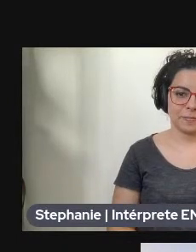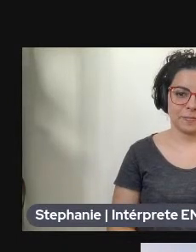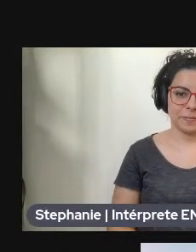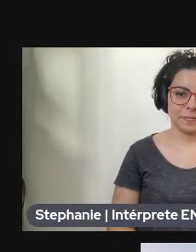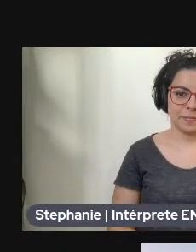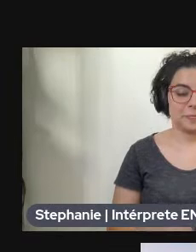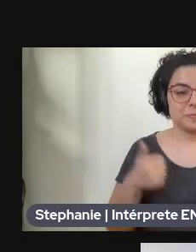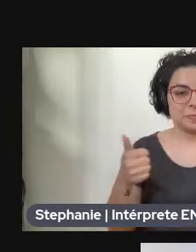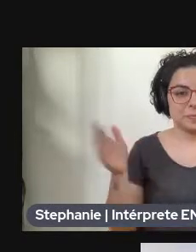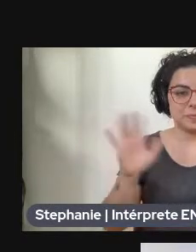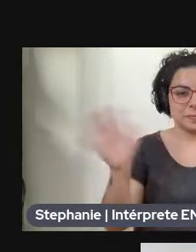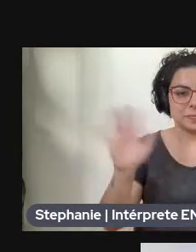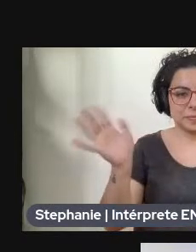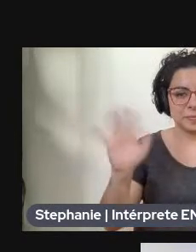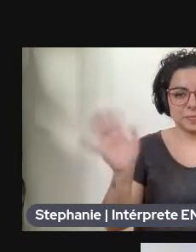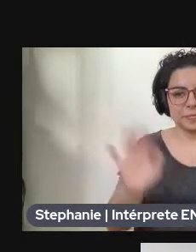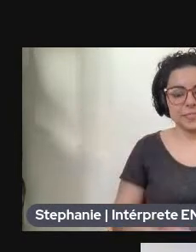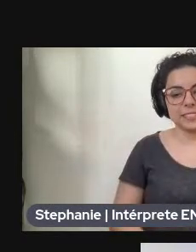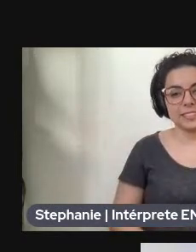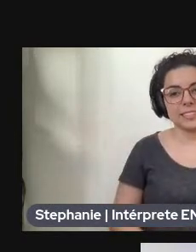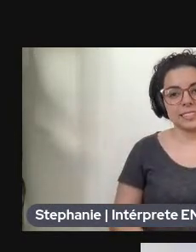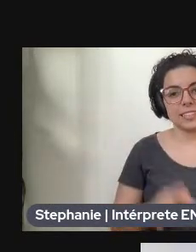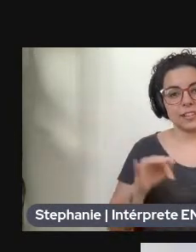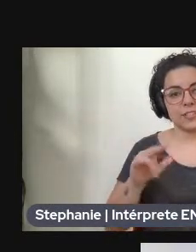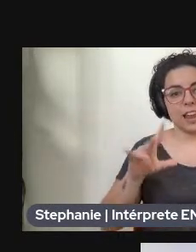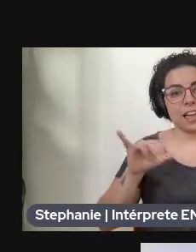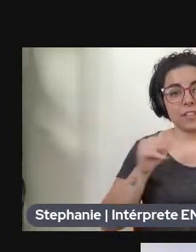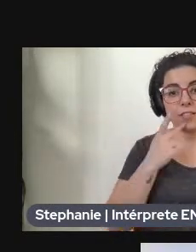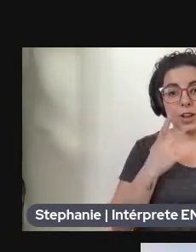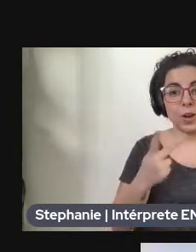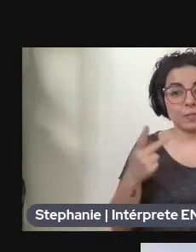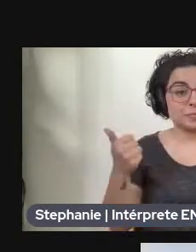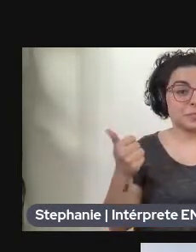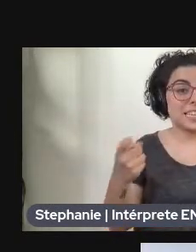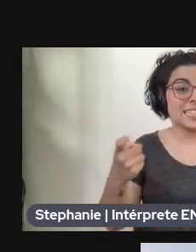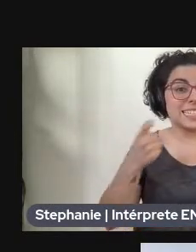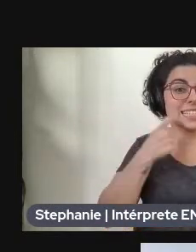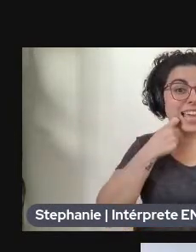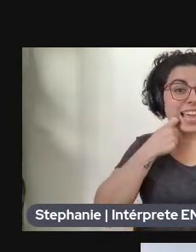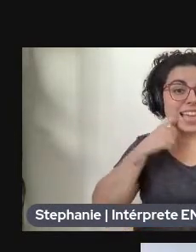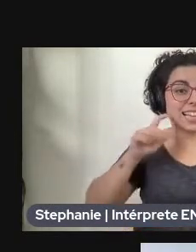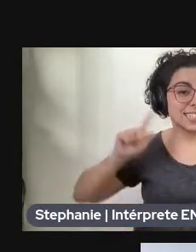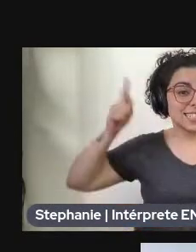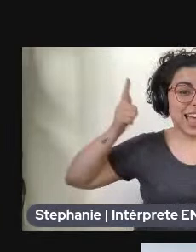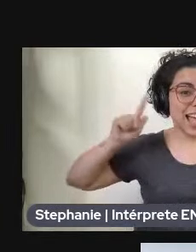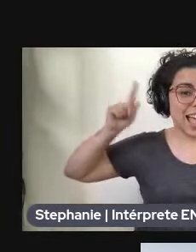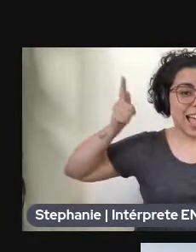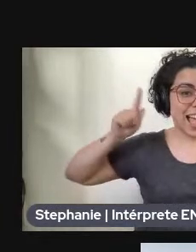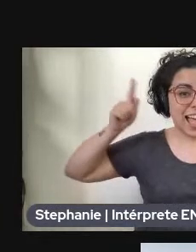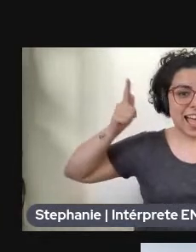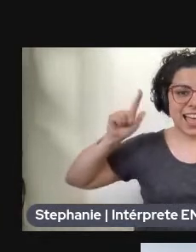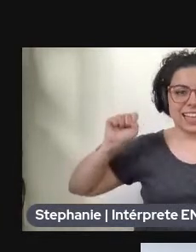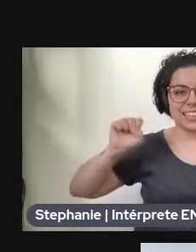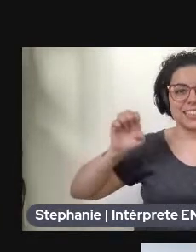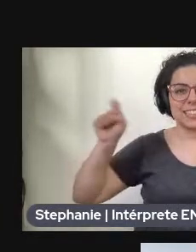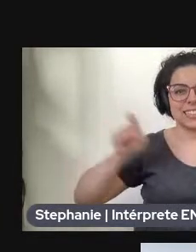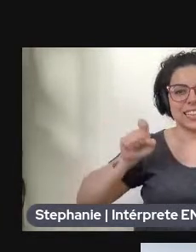Até. Obrigado. As we say here in Brazil, sextou. For you in Europe,